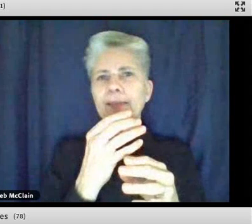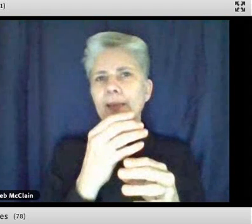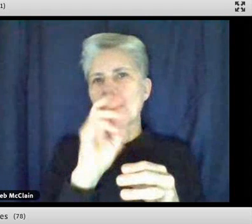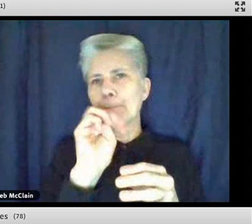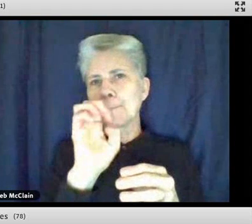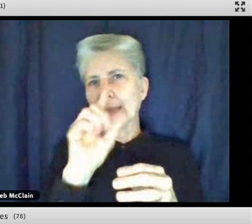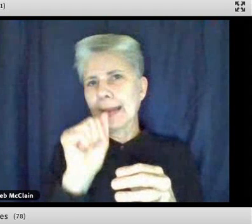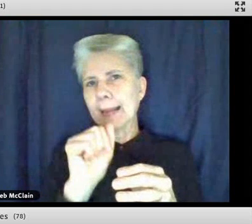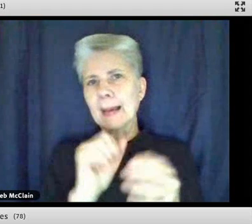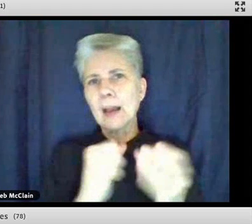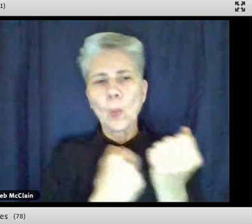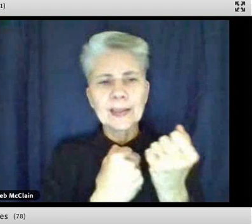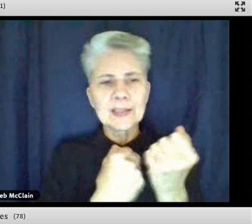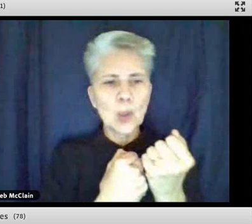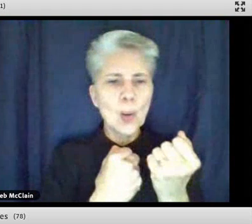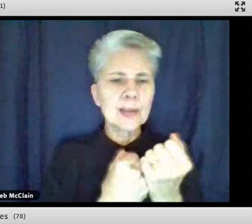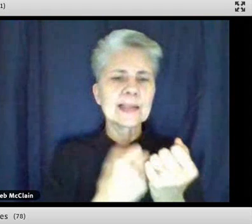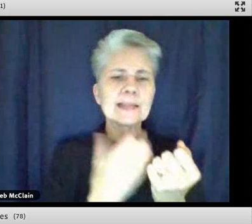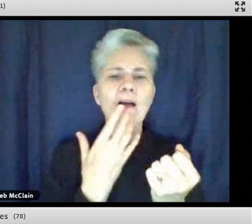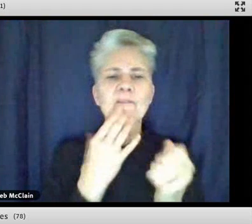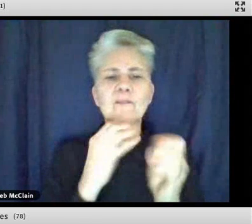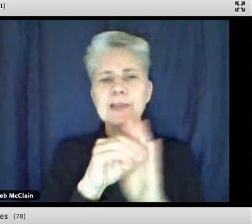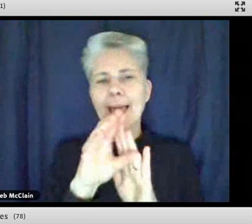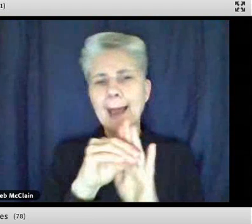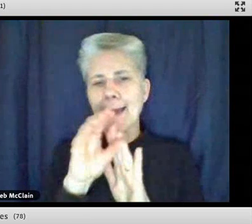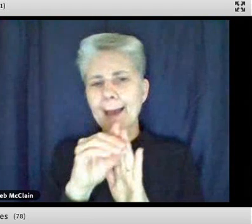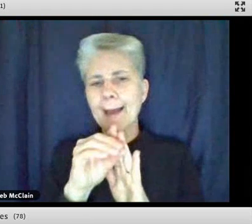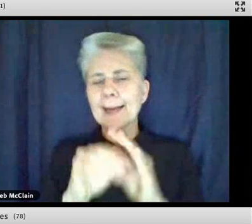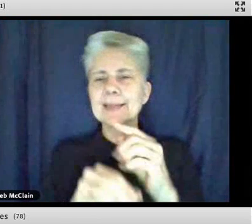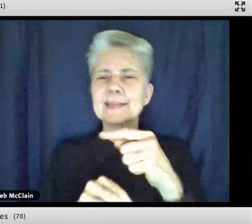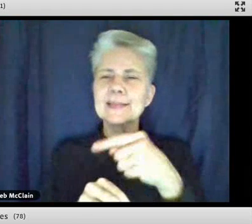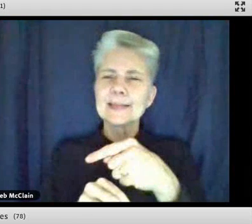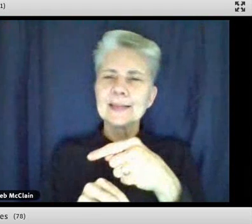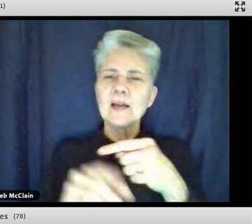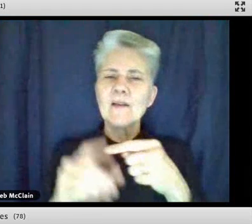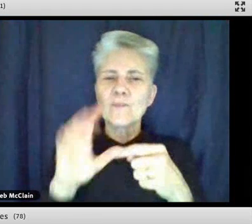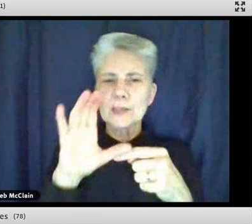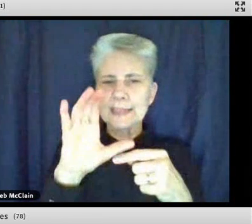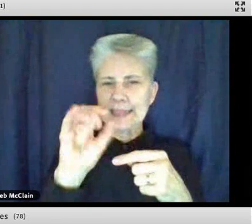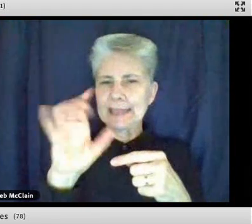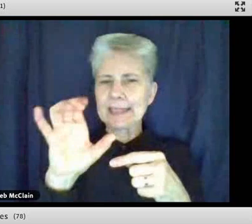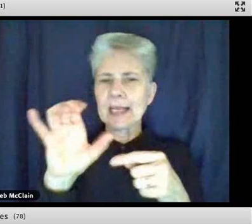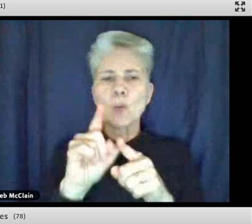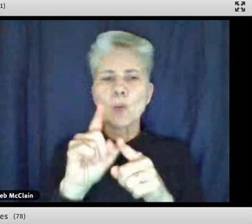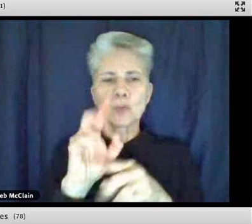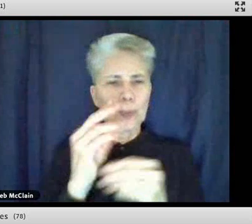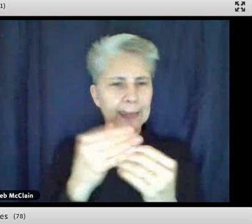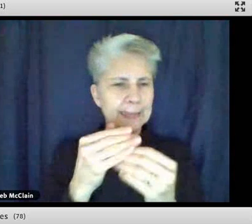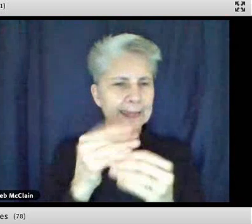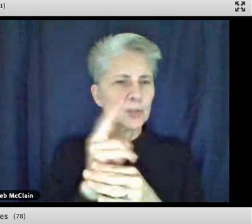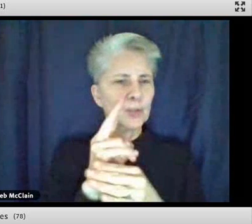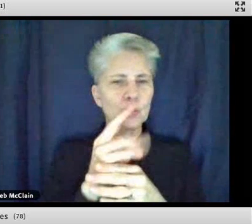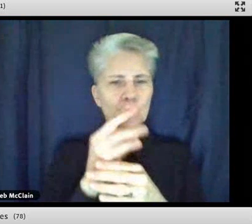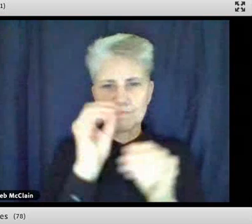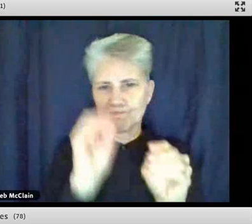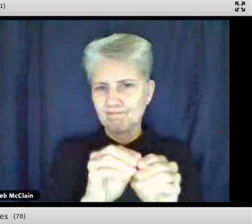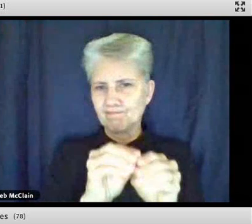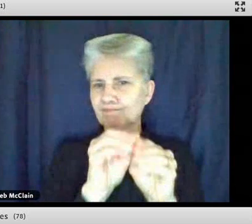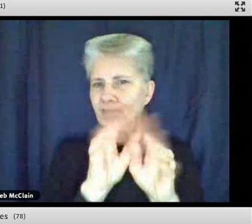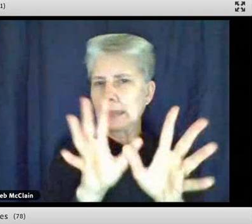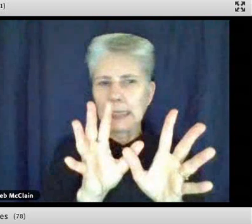things like that. And this is it for the CDC. Again, very easy to use, very straightforward. You can look at what you need to